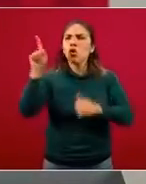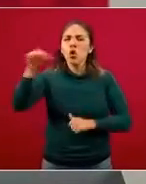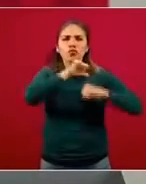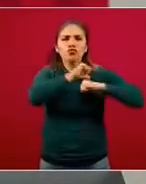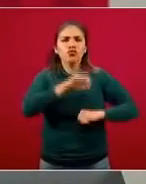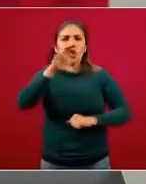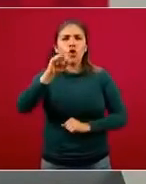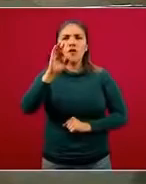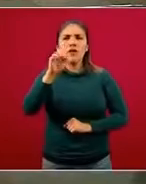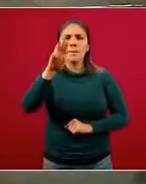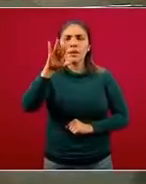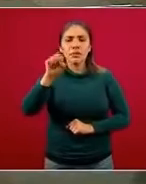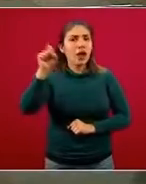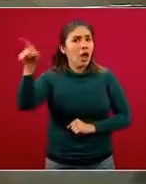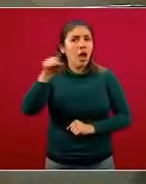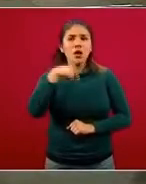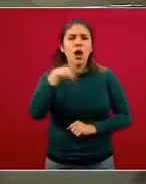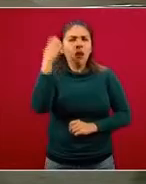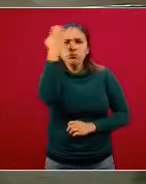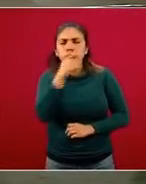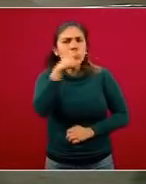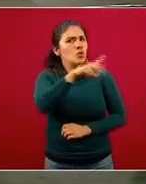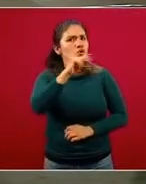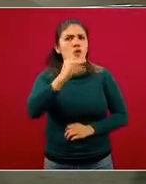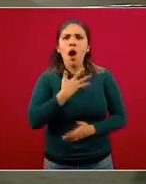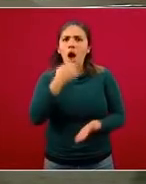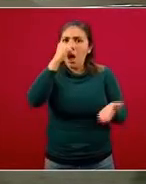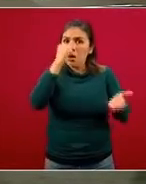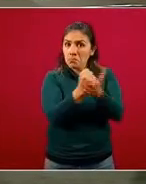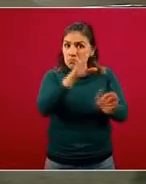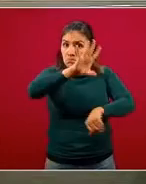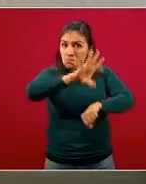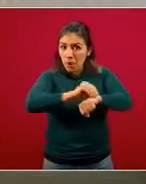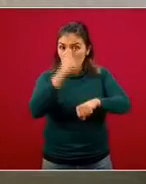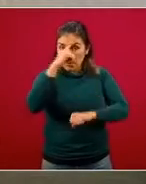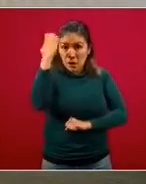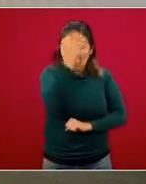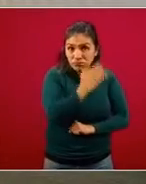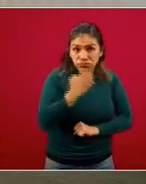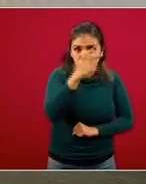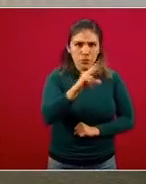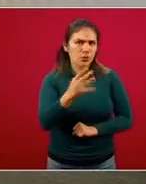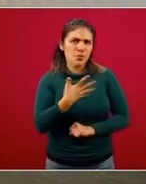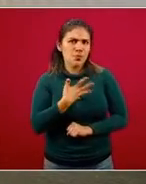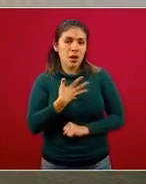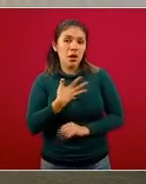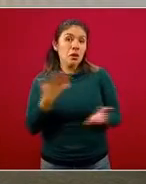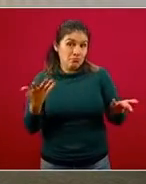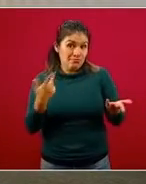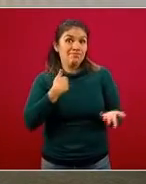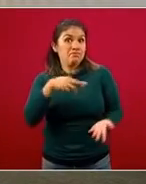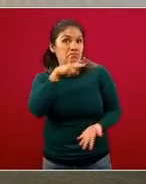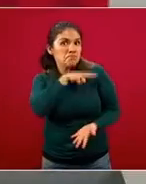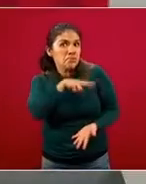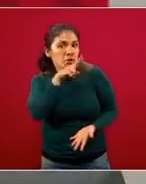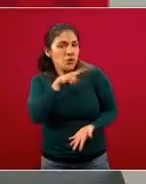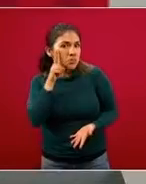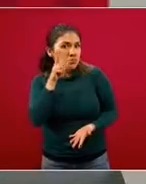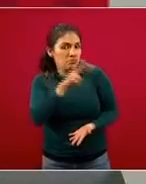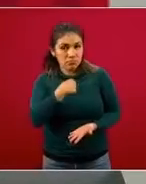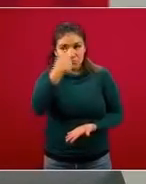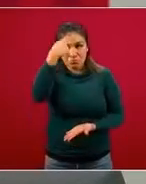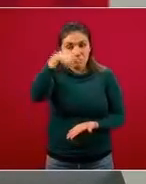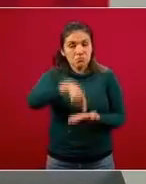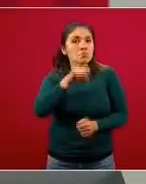found 2, and we talked with COFEPRIS to see if they had the necessary permits.